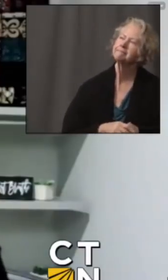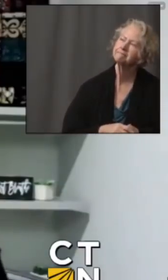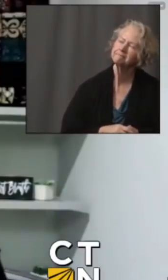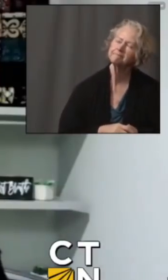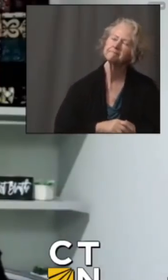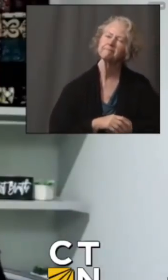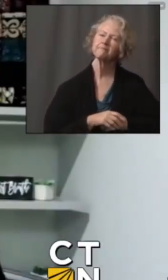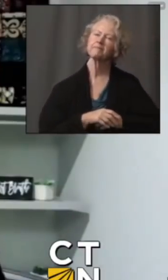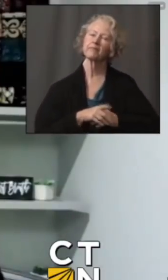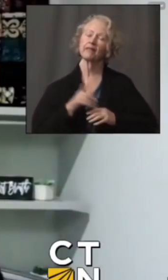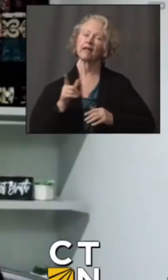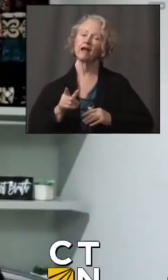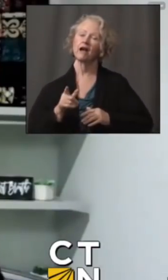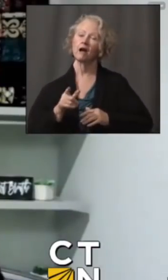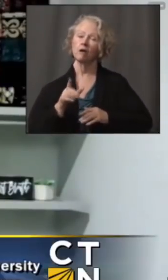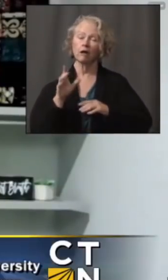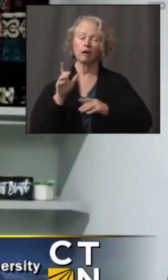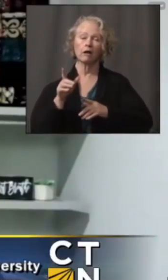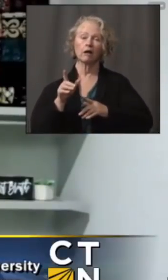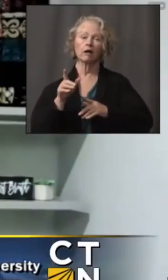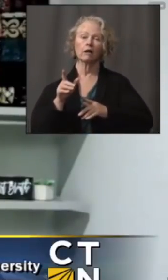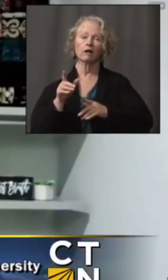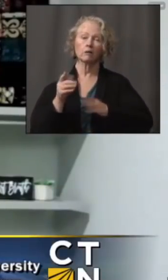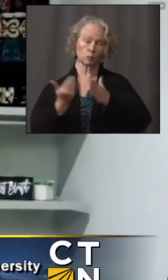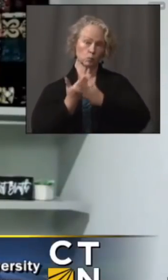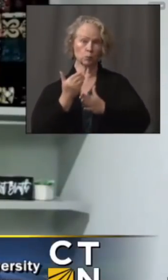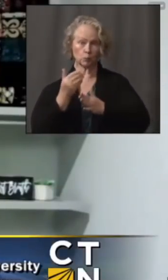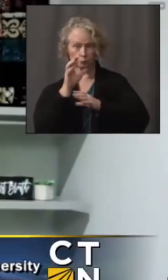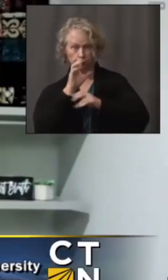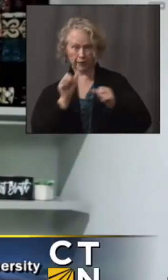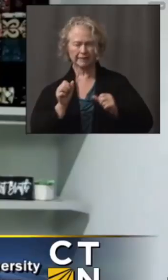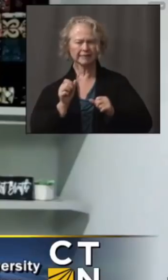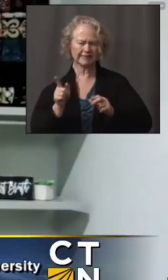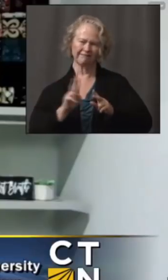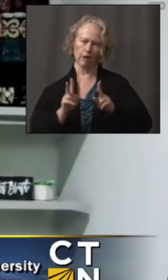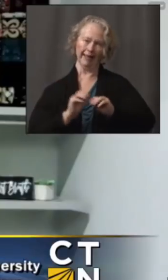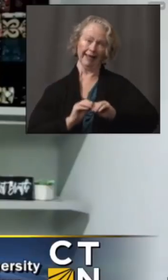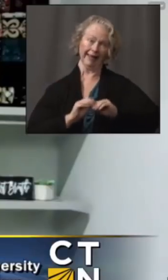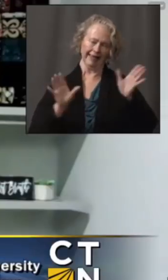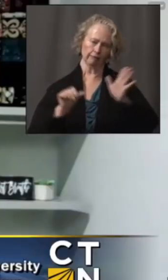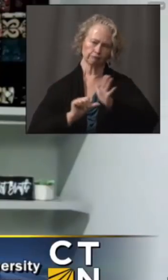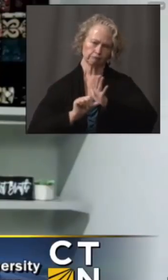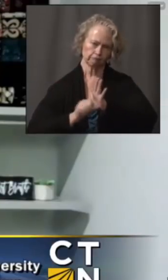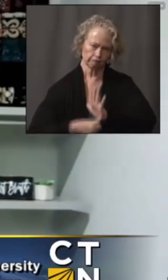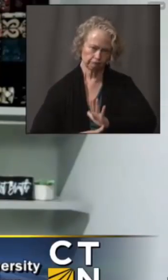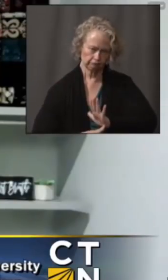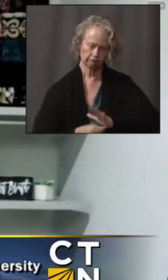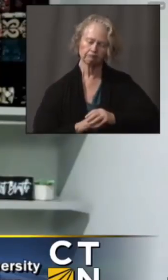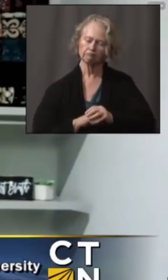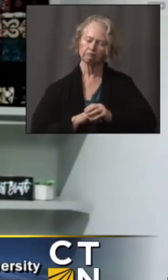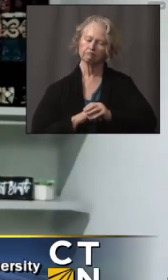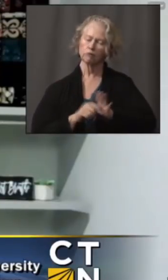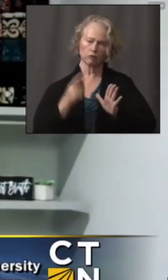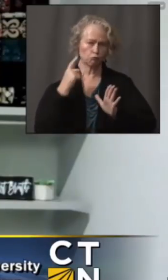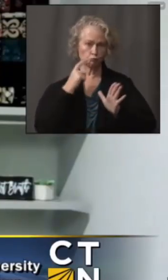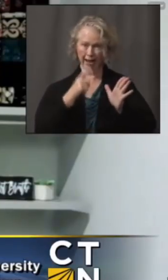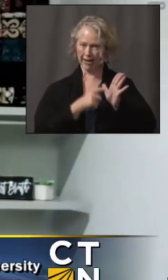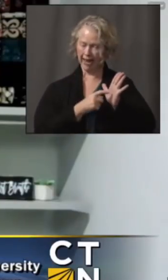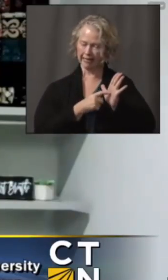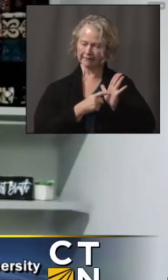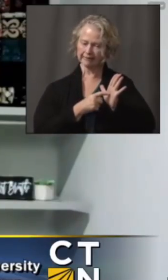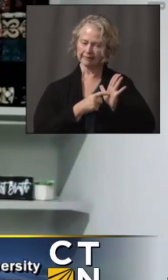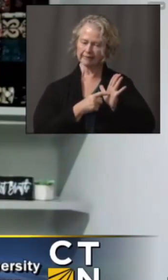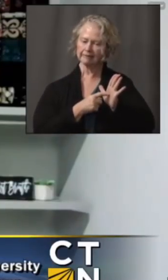the president-elect has been very clear and I think consistent in recognizing the